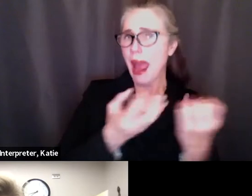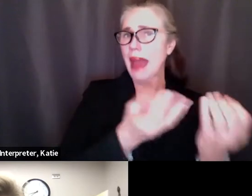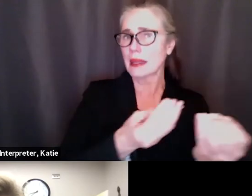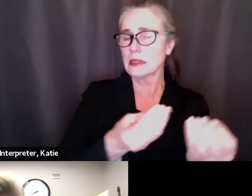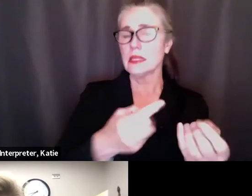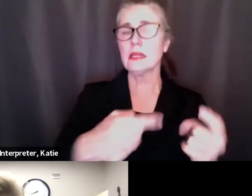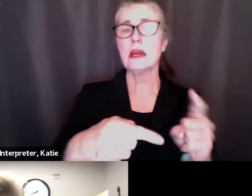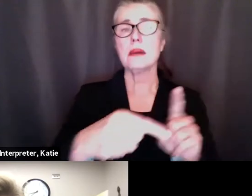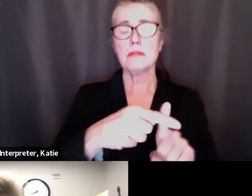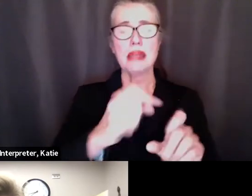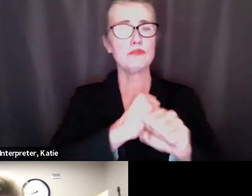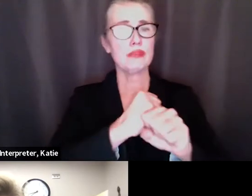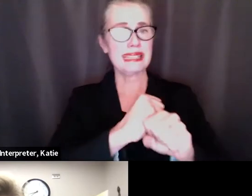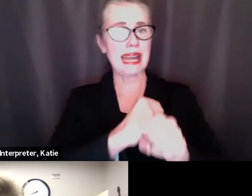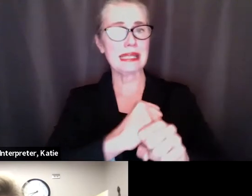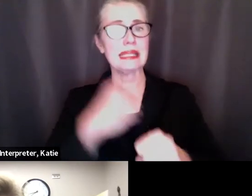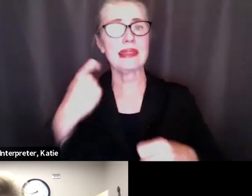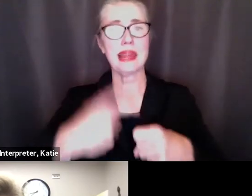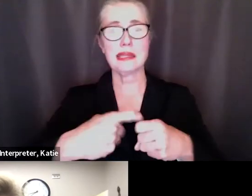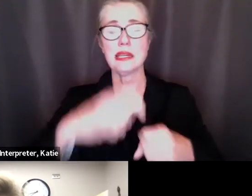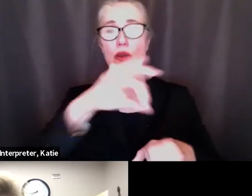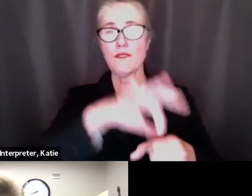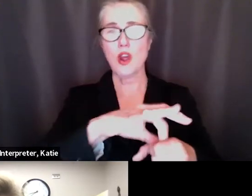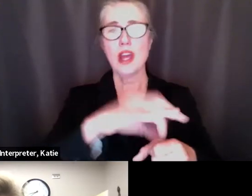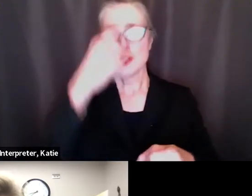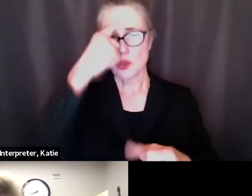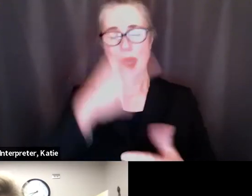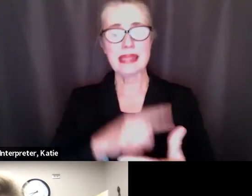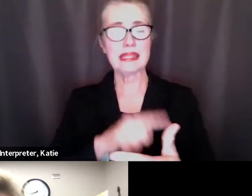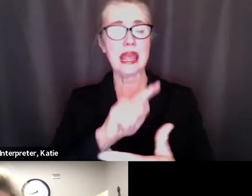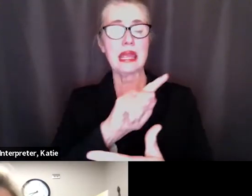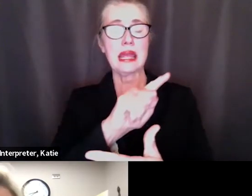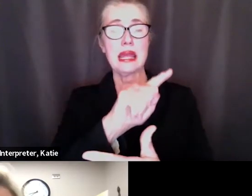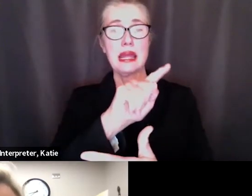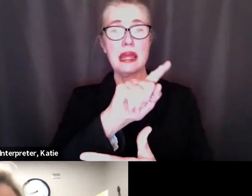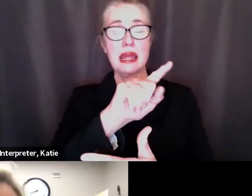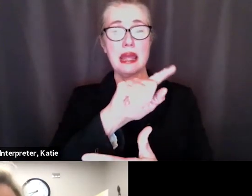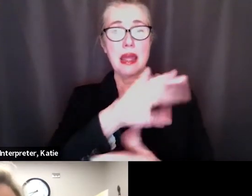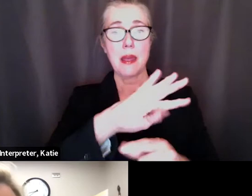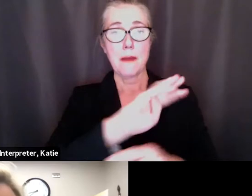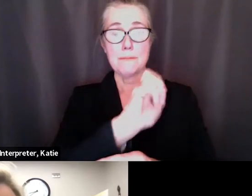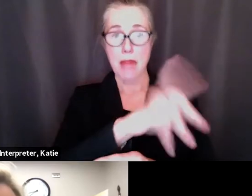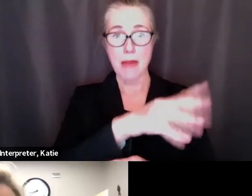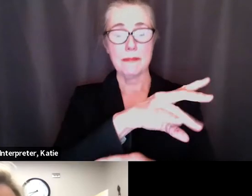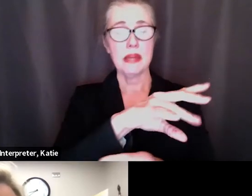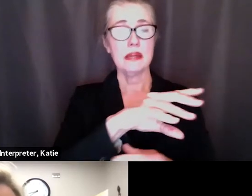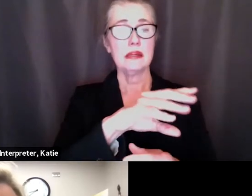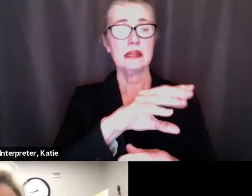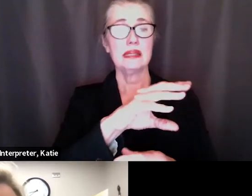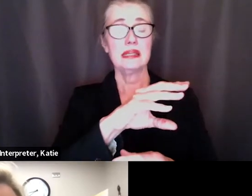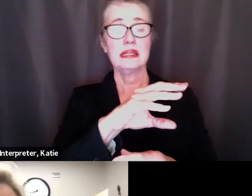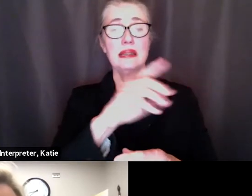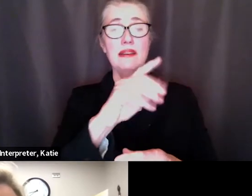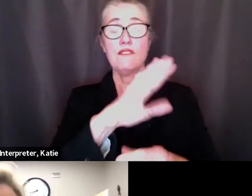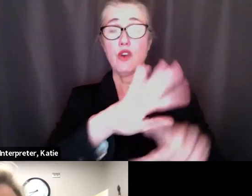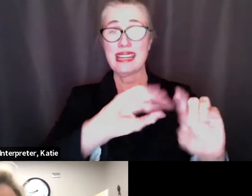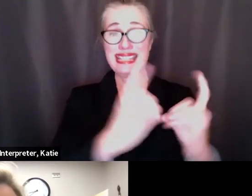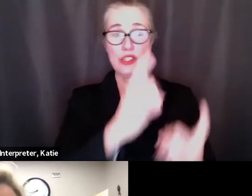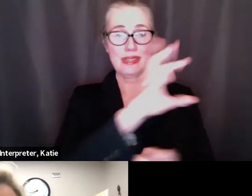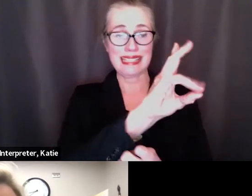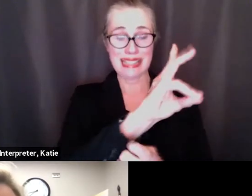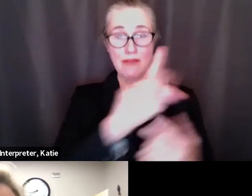are the equity map map six and equity seven as finalists mr